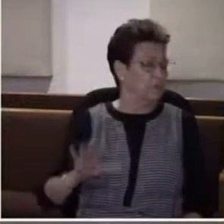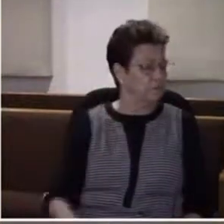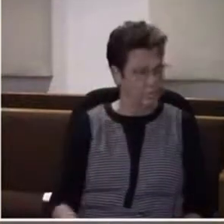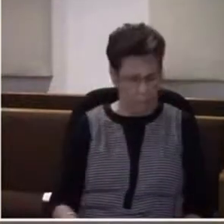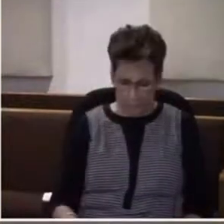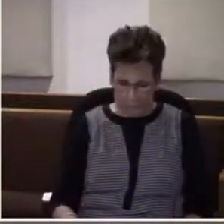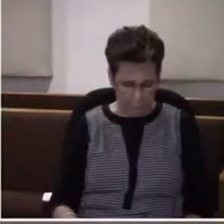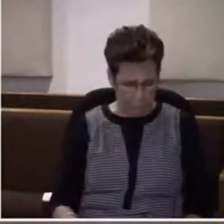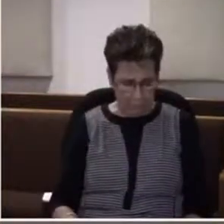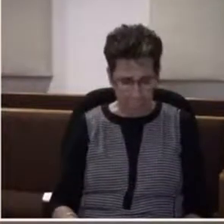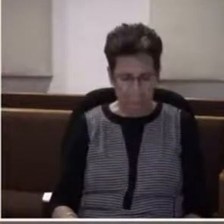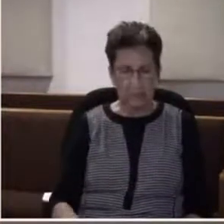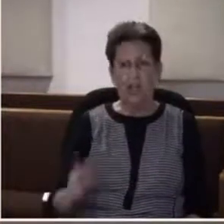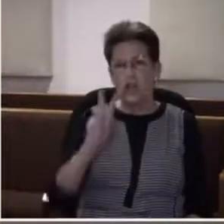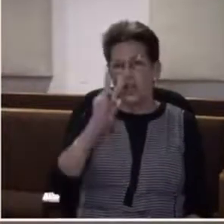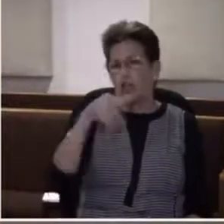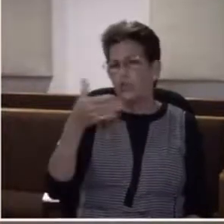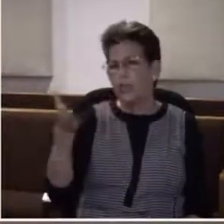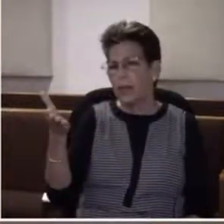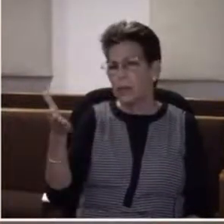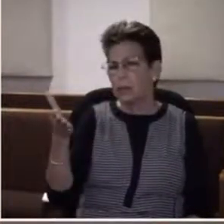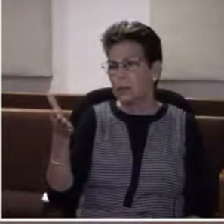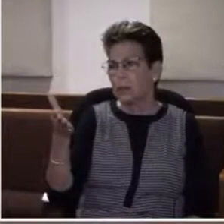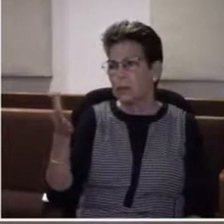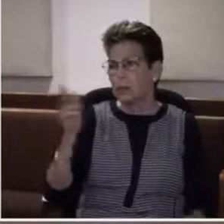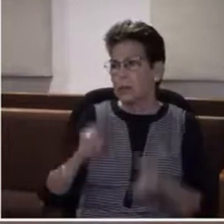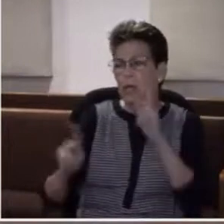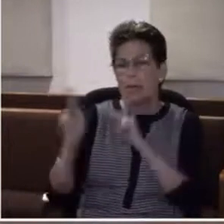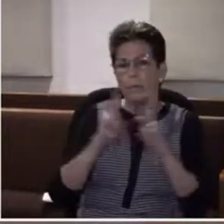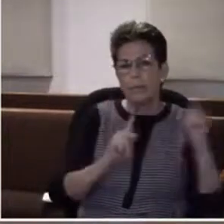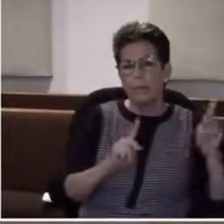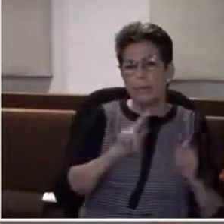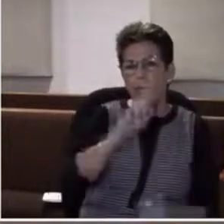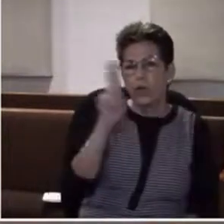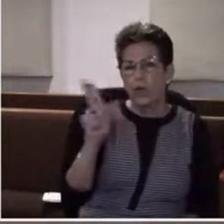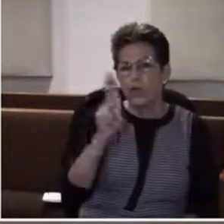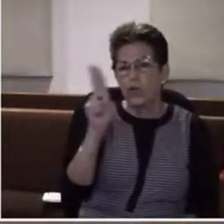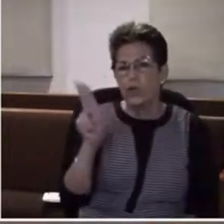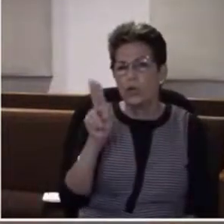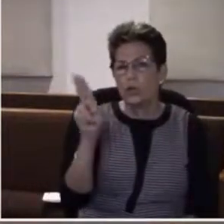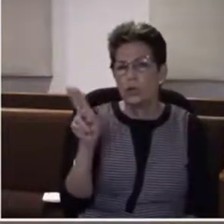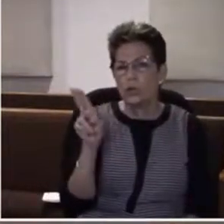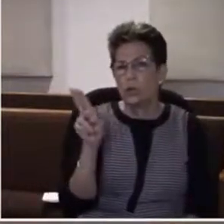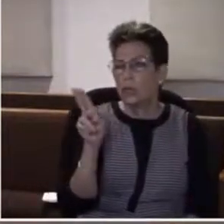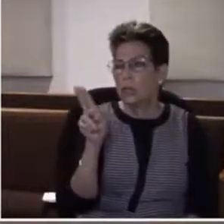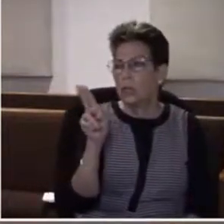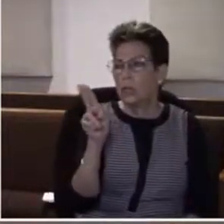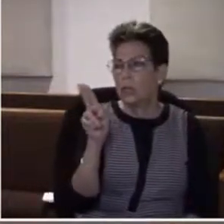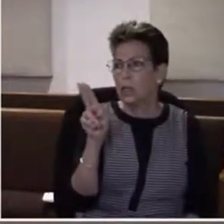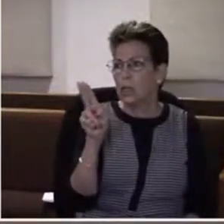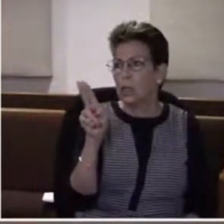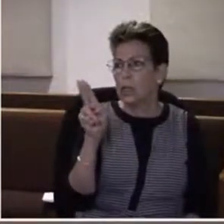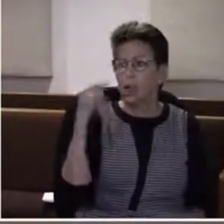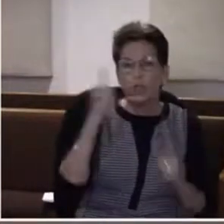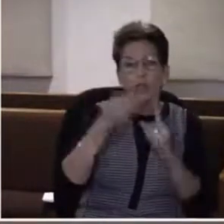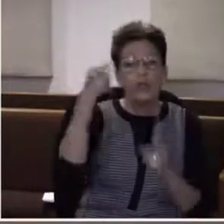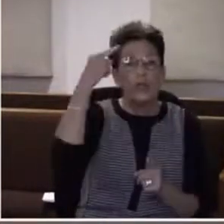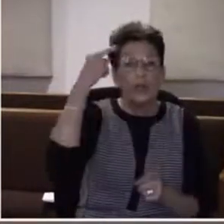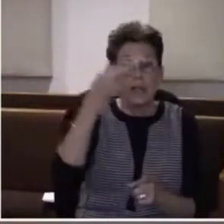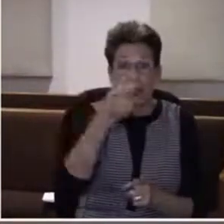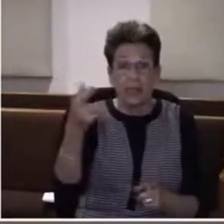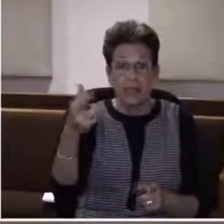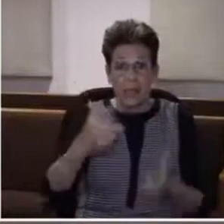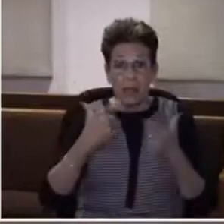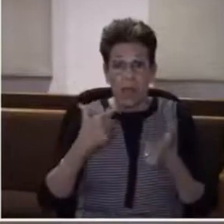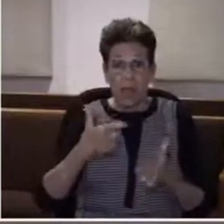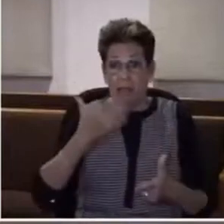Two things that people use to think that their life